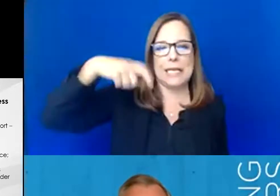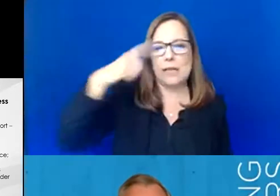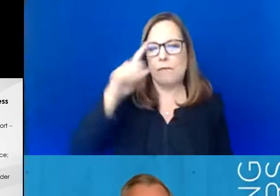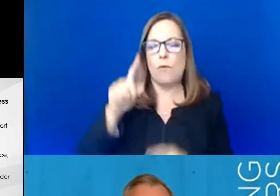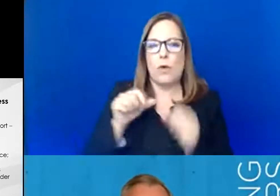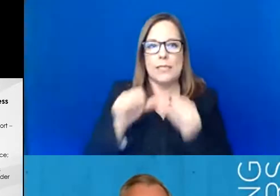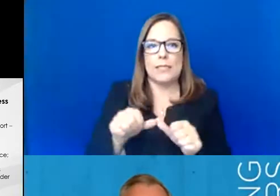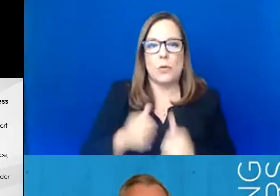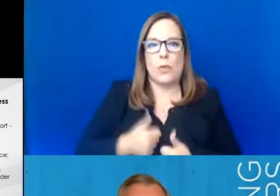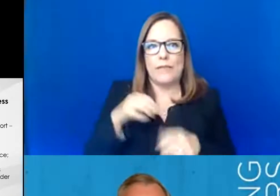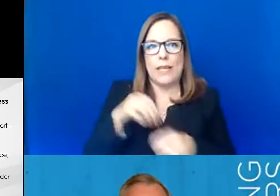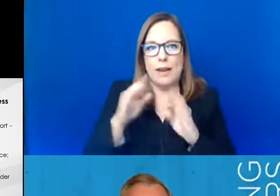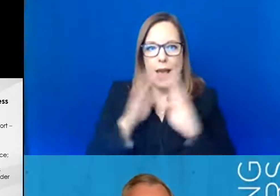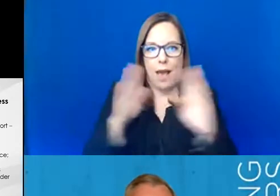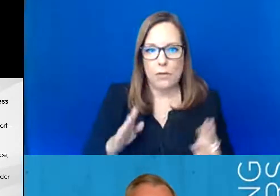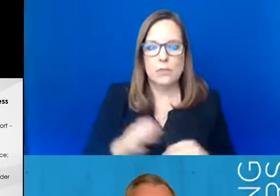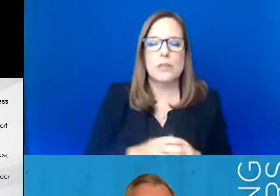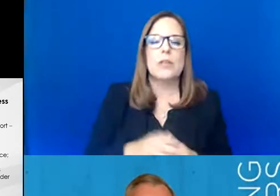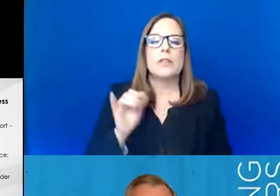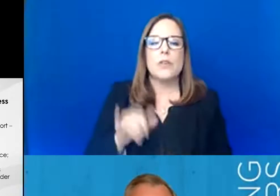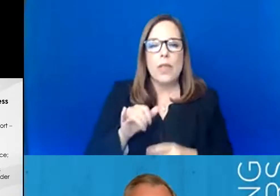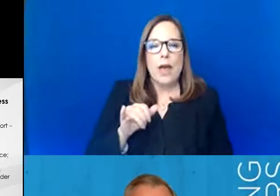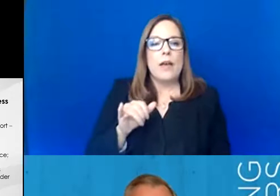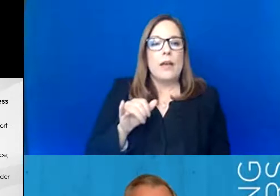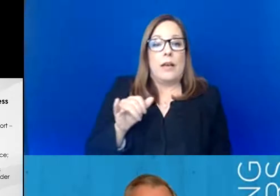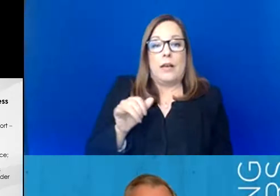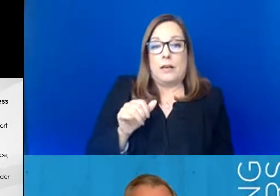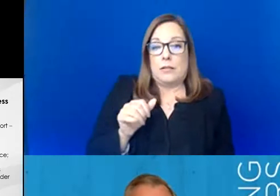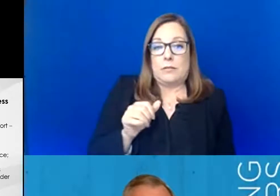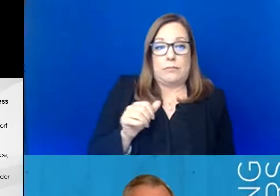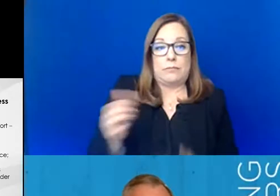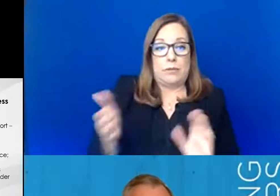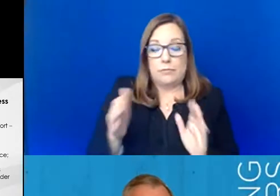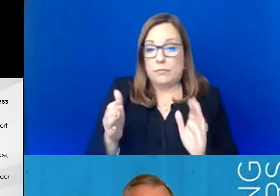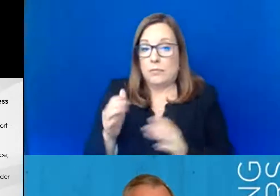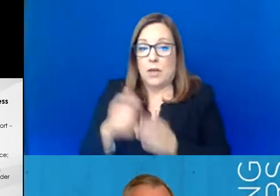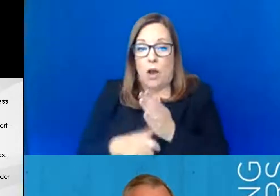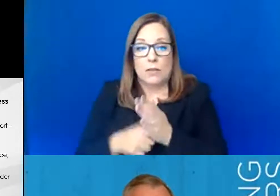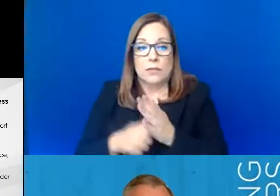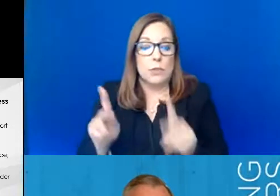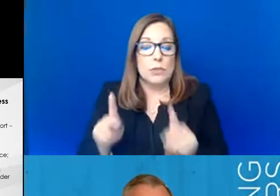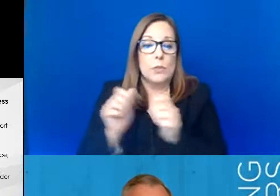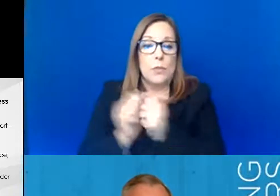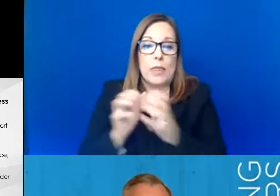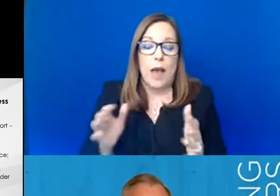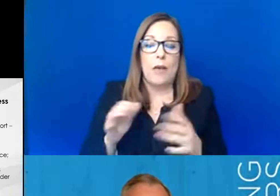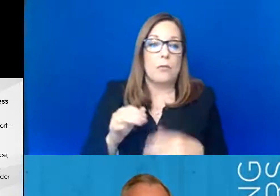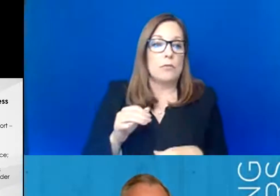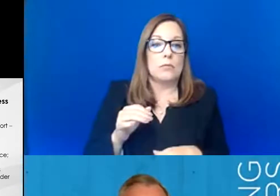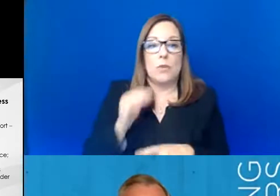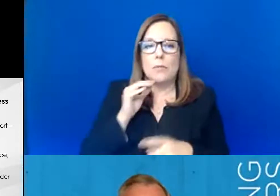the $3,600 versus the cost of a homeless individual on the streets can be anywhere from